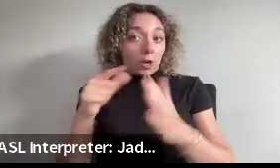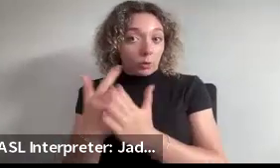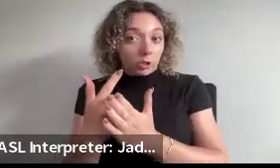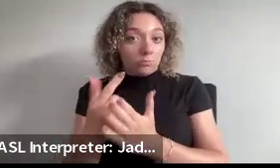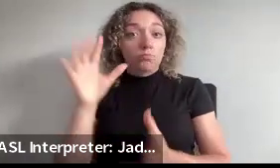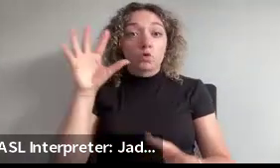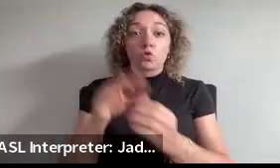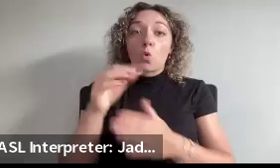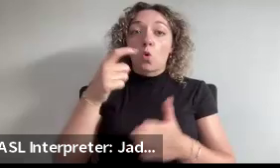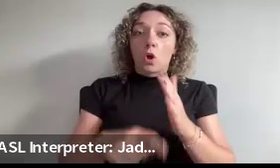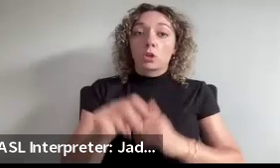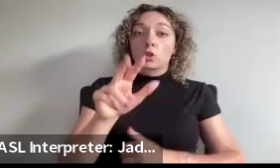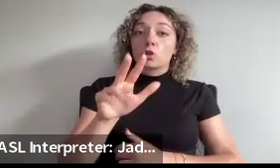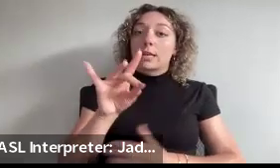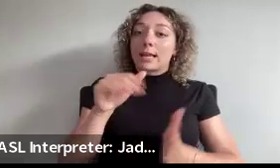about